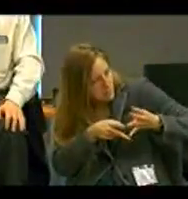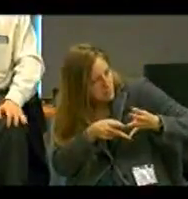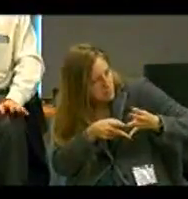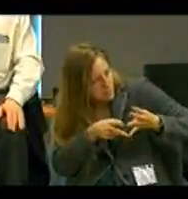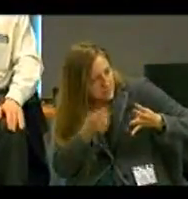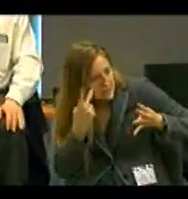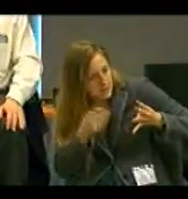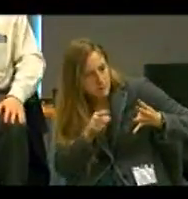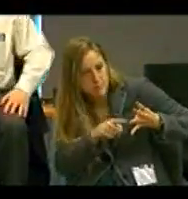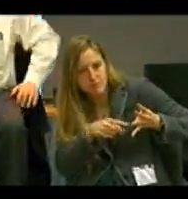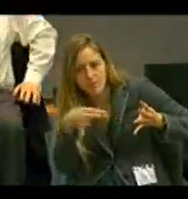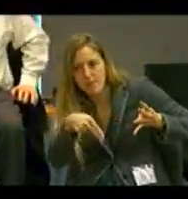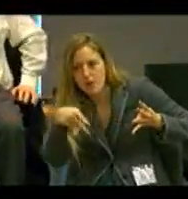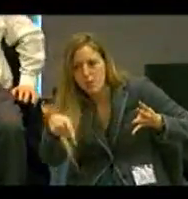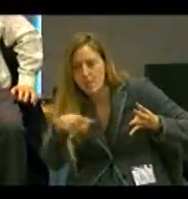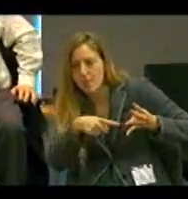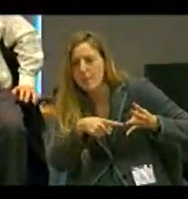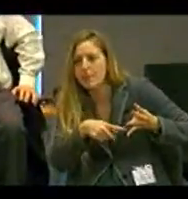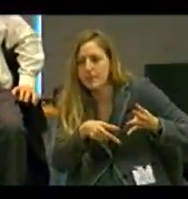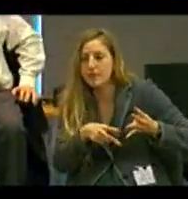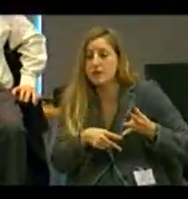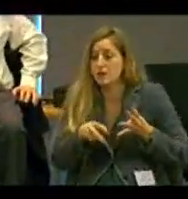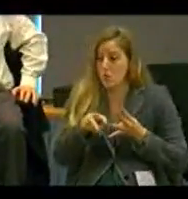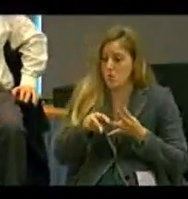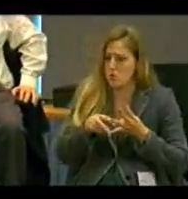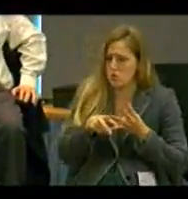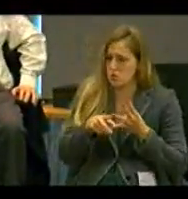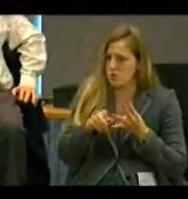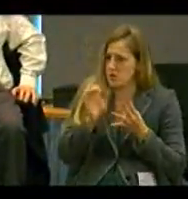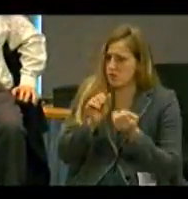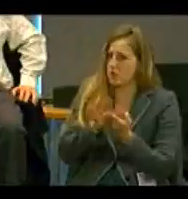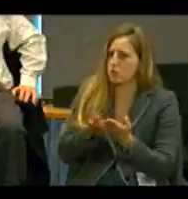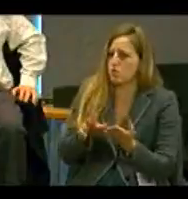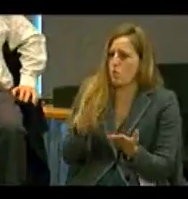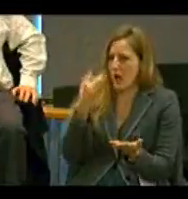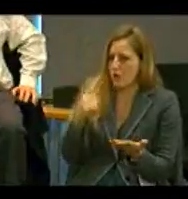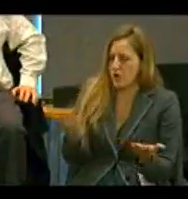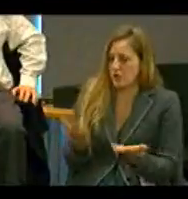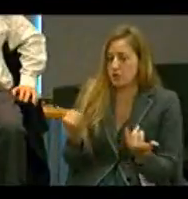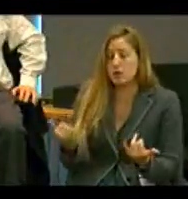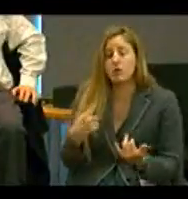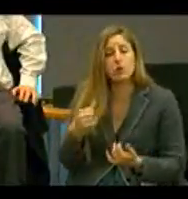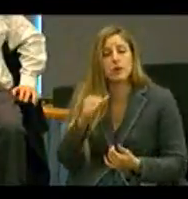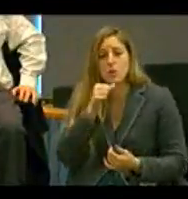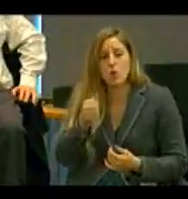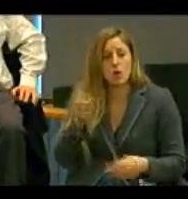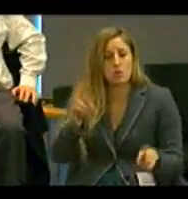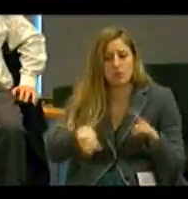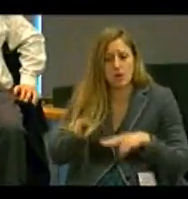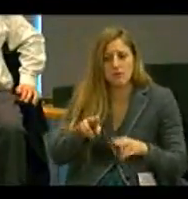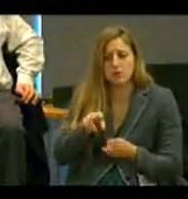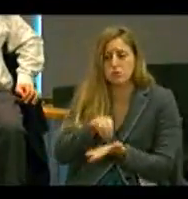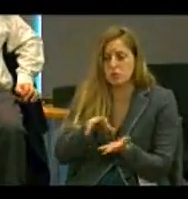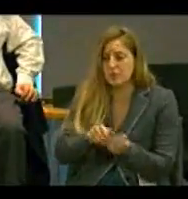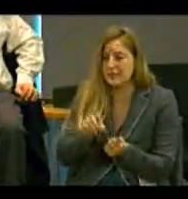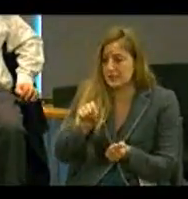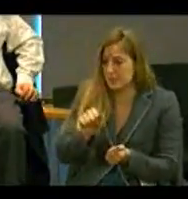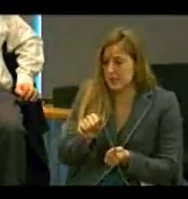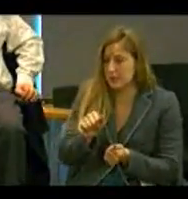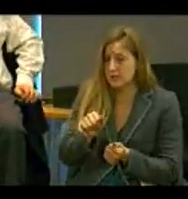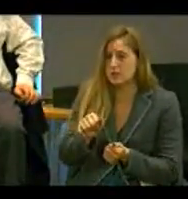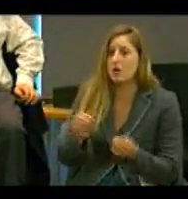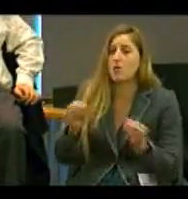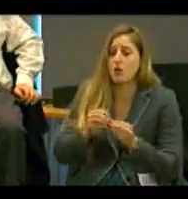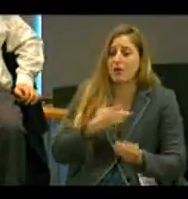And those really address what we're here for today. We do not observe that children with disabilities are more likely to be suspended, and we do